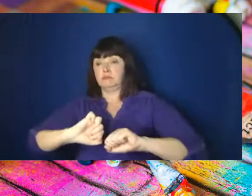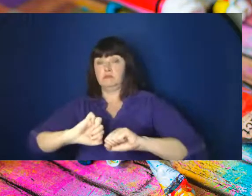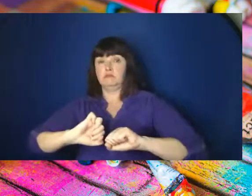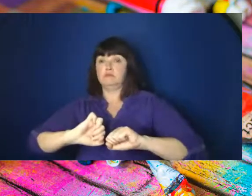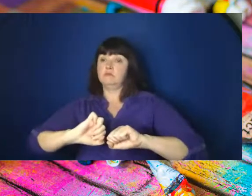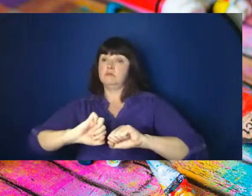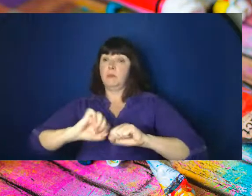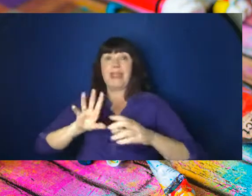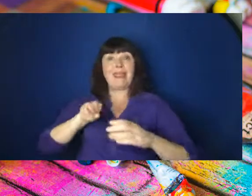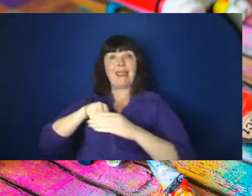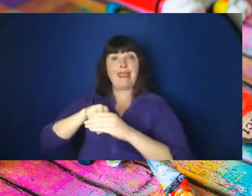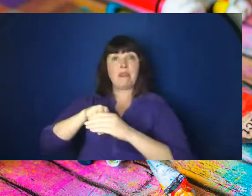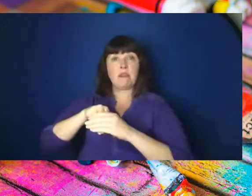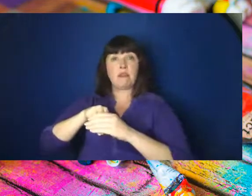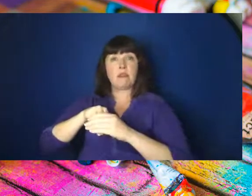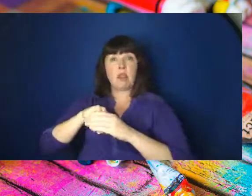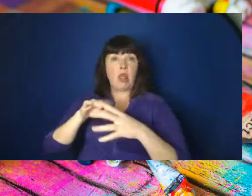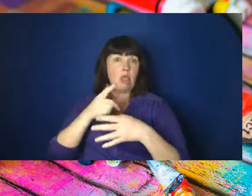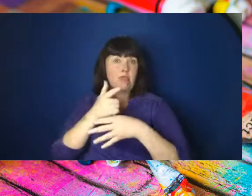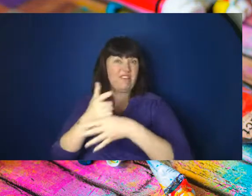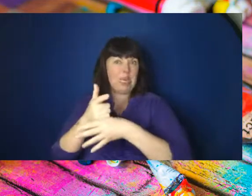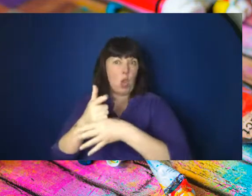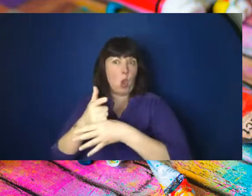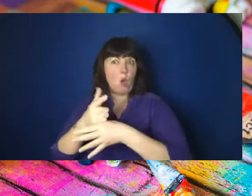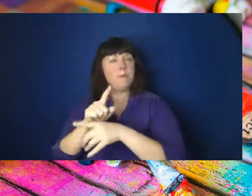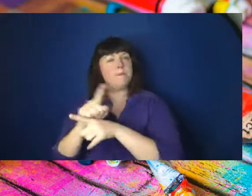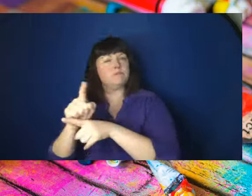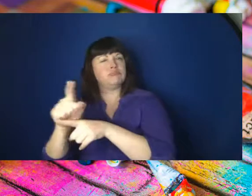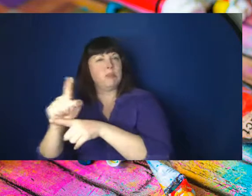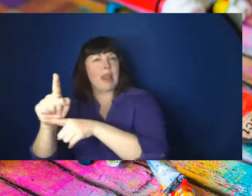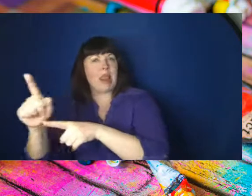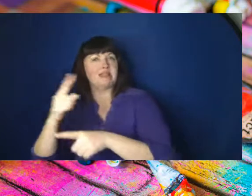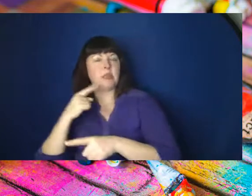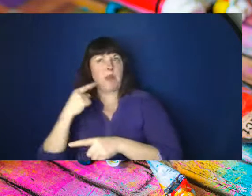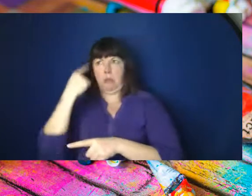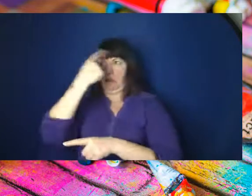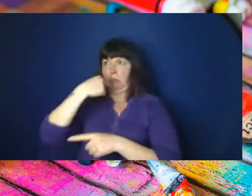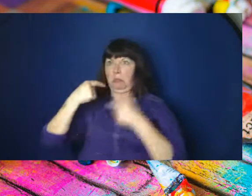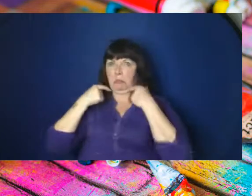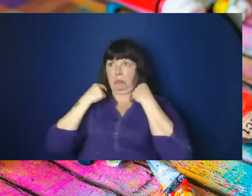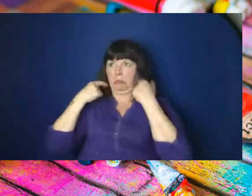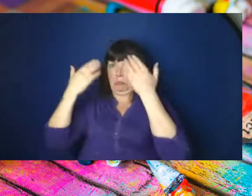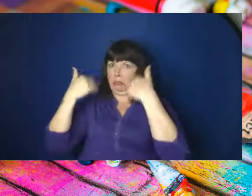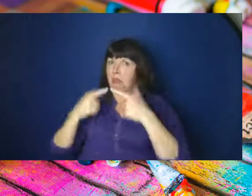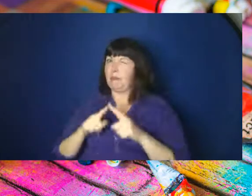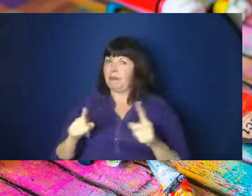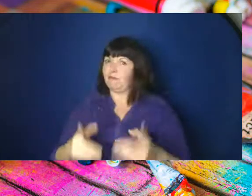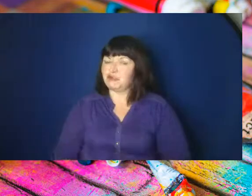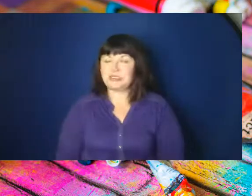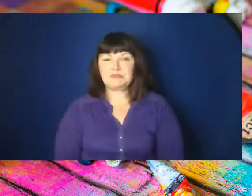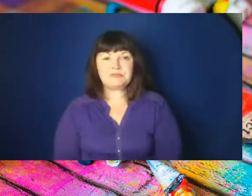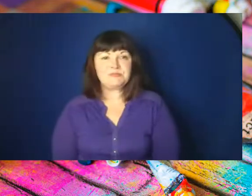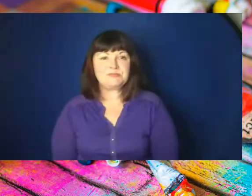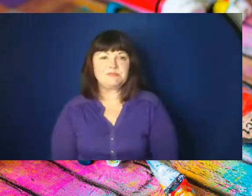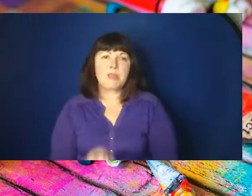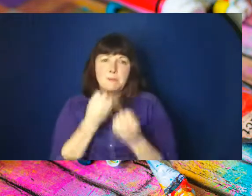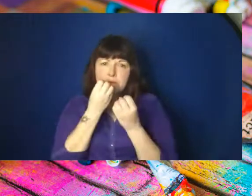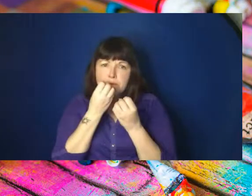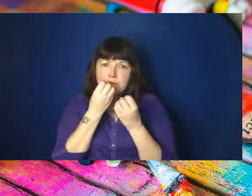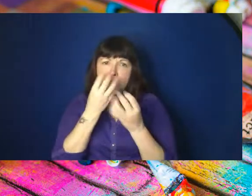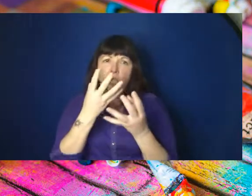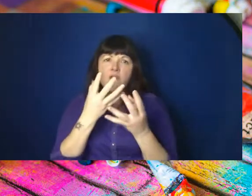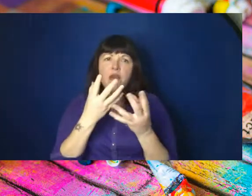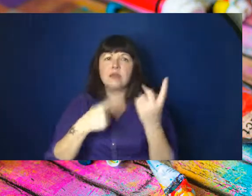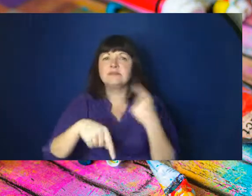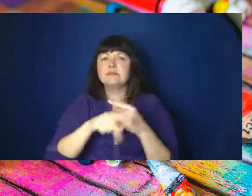that. They might look quite different, I'd imagine, by that time. So you might not recognize them. Marvelous mask making